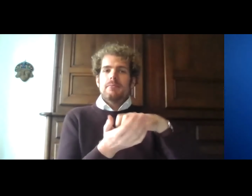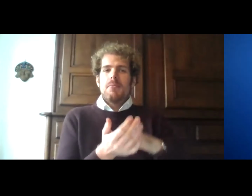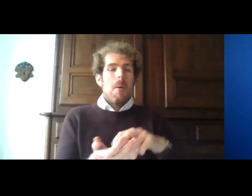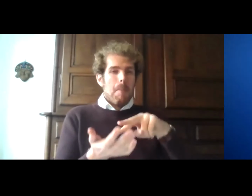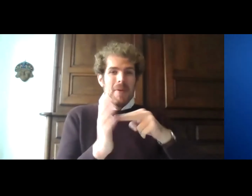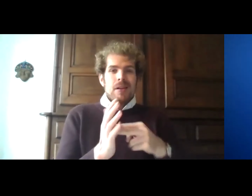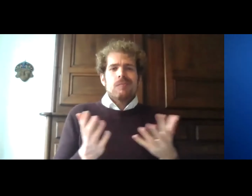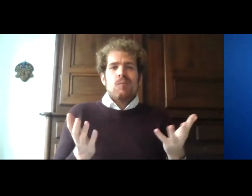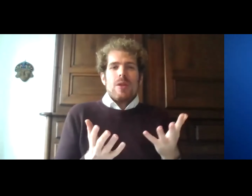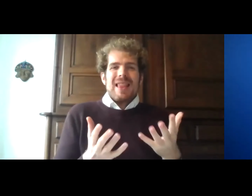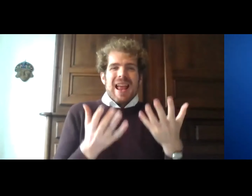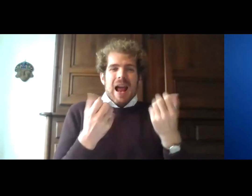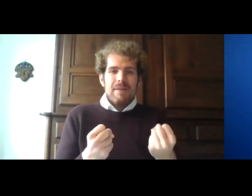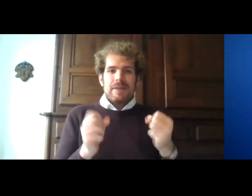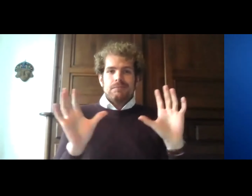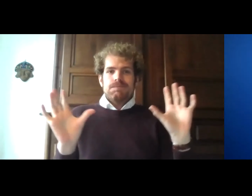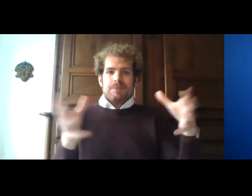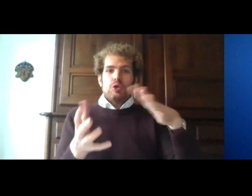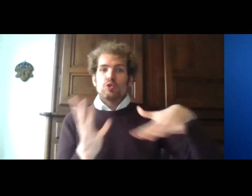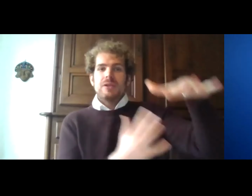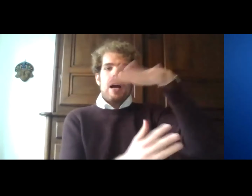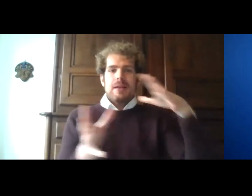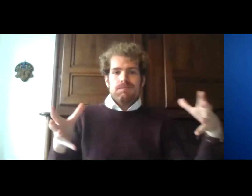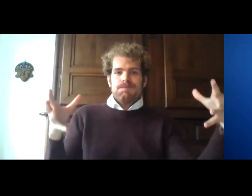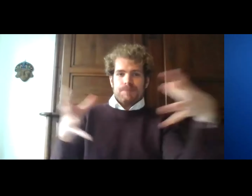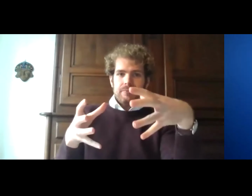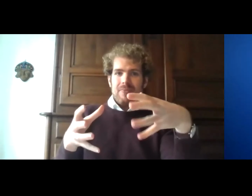skills in how to interact with society.